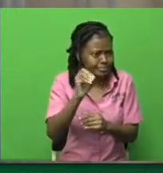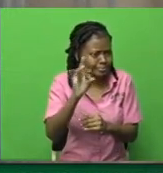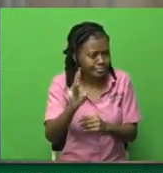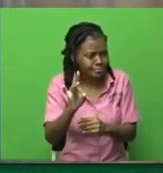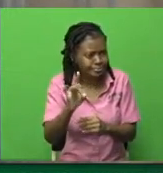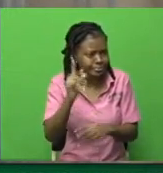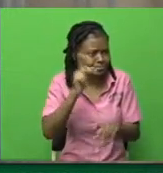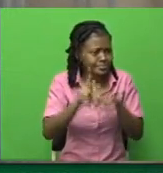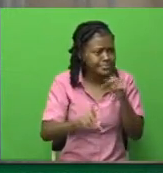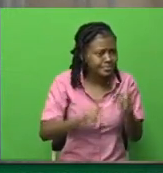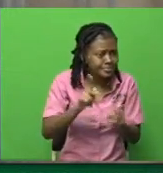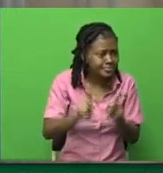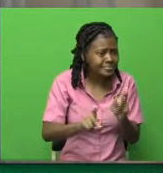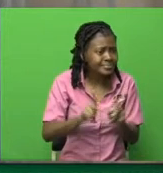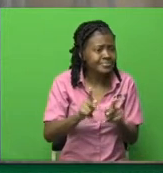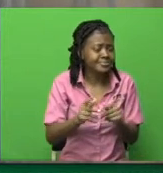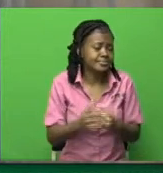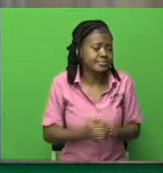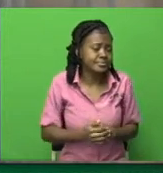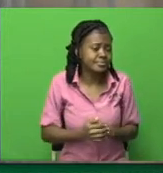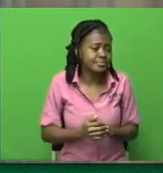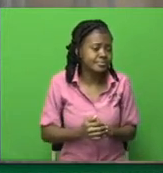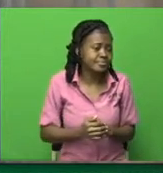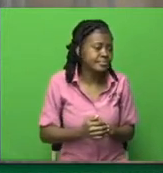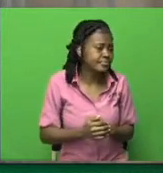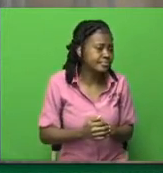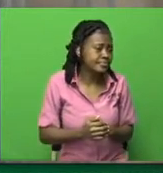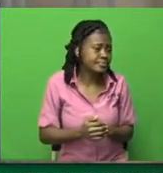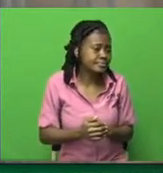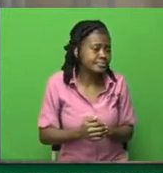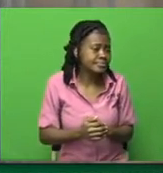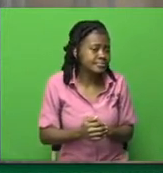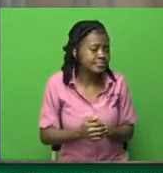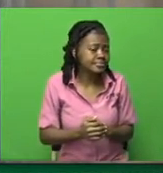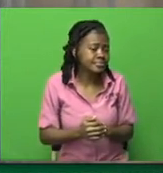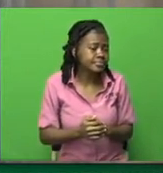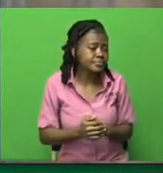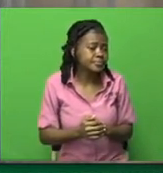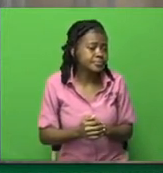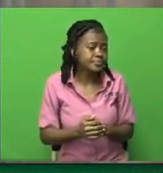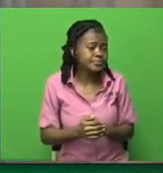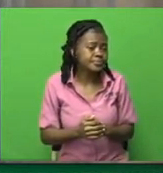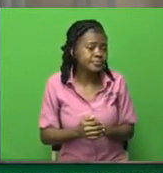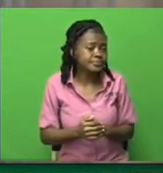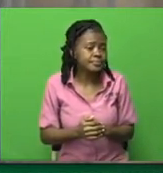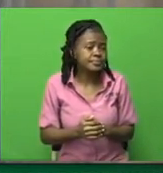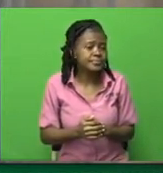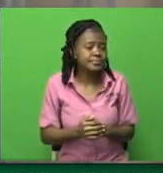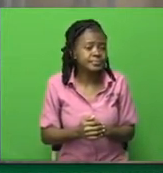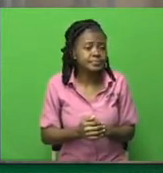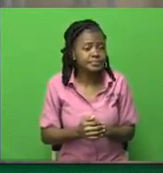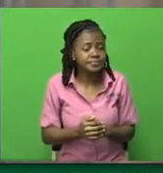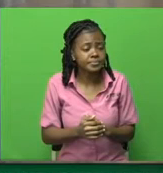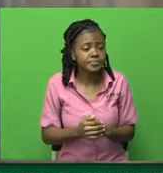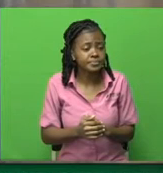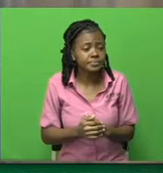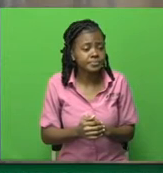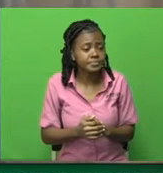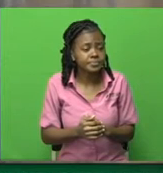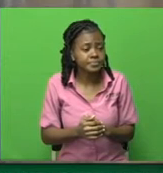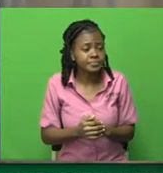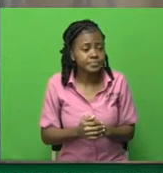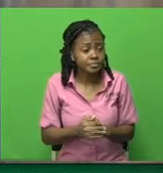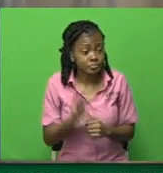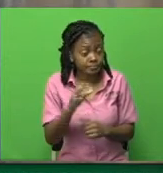one thousand dropped down by 9 108 percent so you've you've reduced the number because